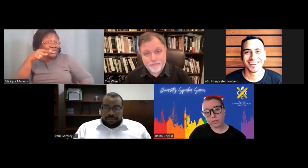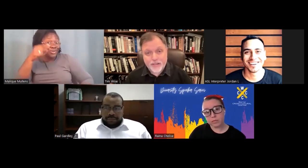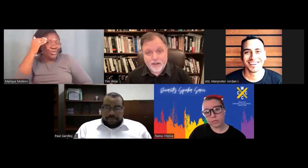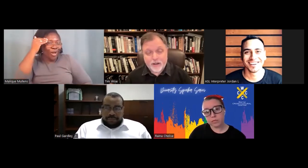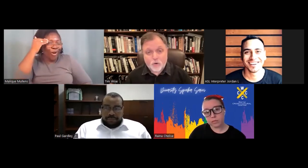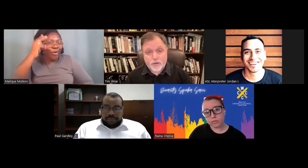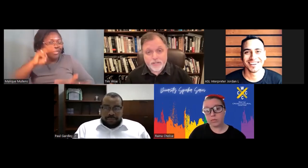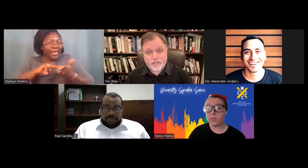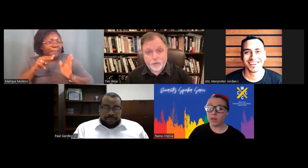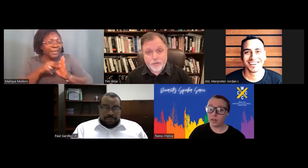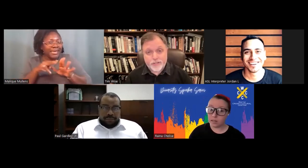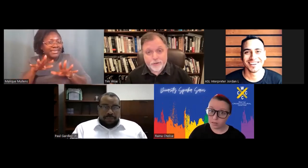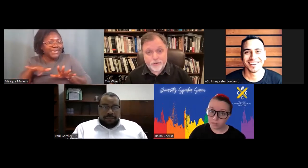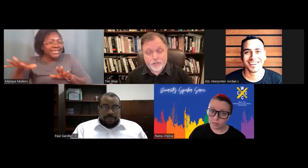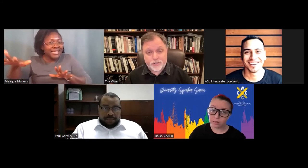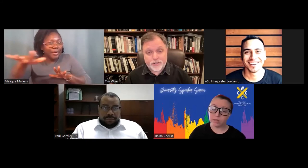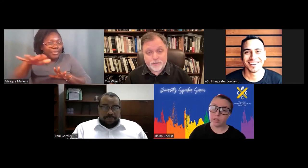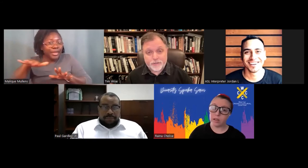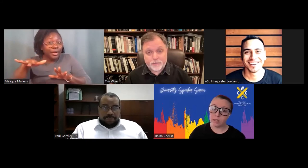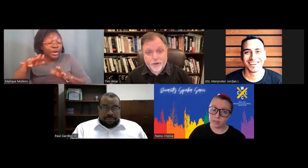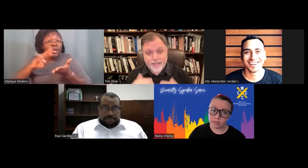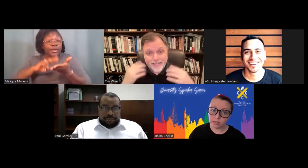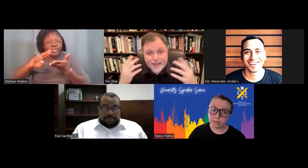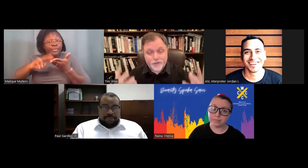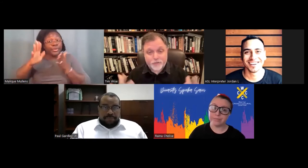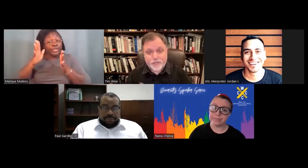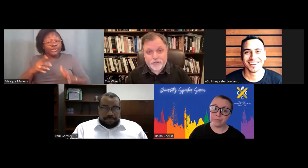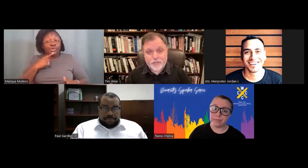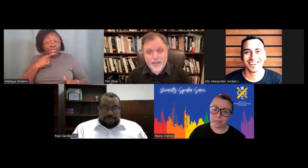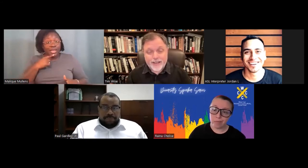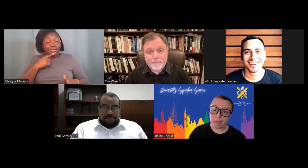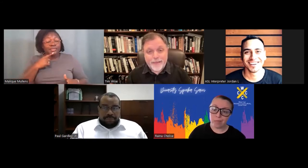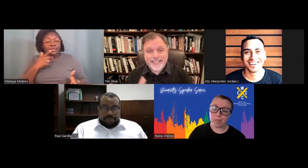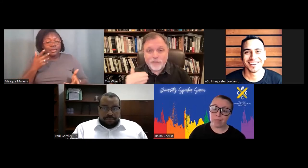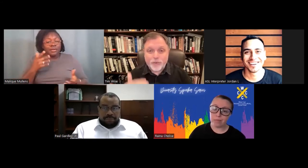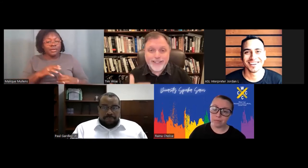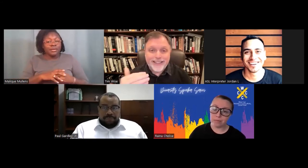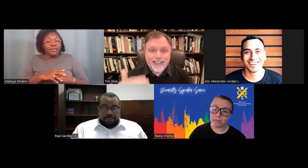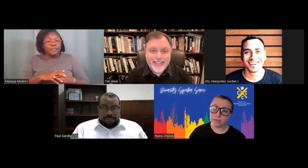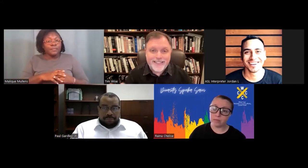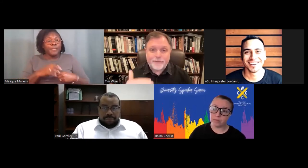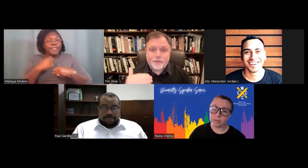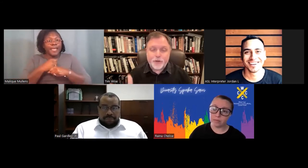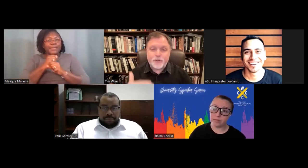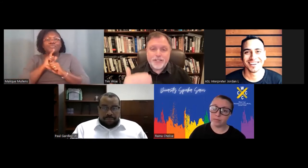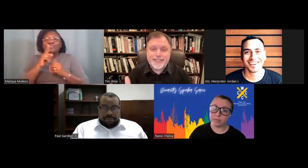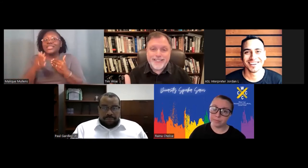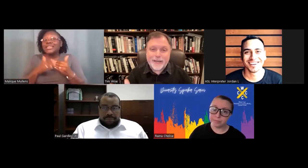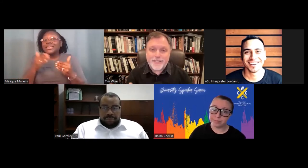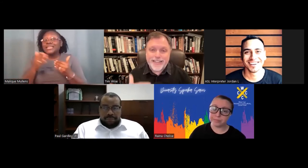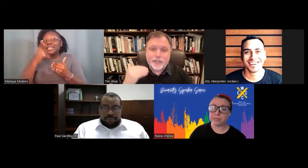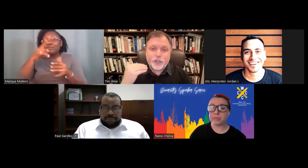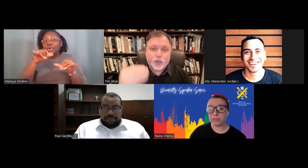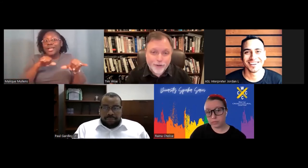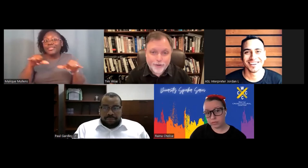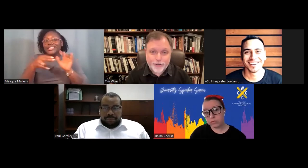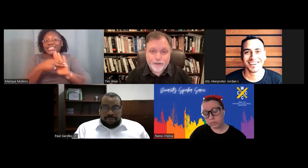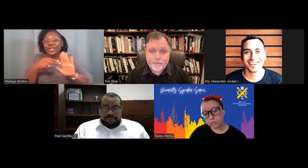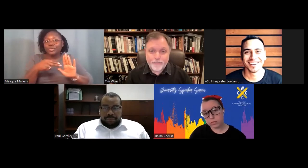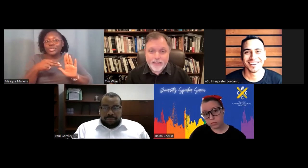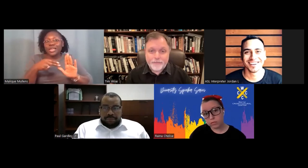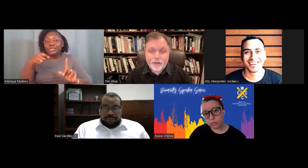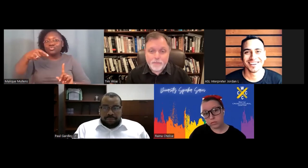them, according to the research, the brain science research, makes it really easy for those stereotypes to get